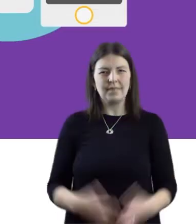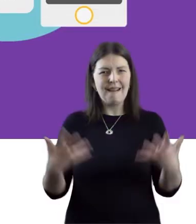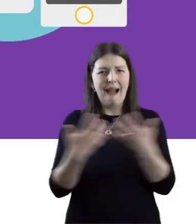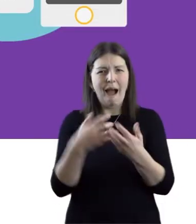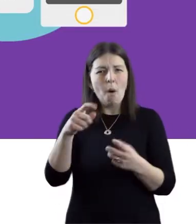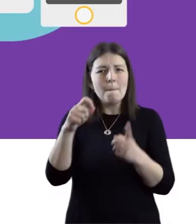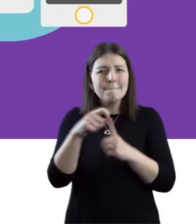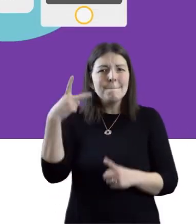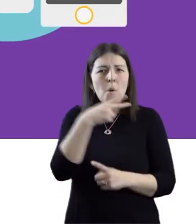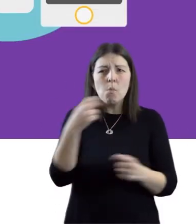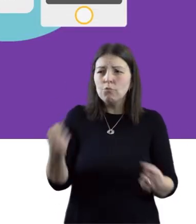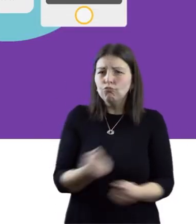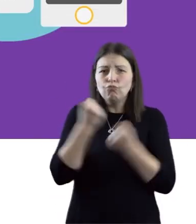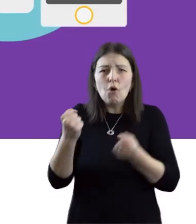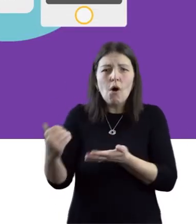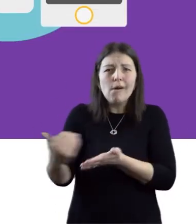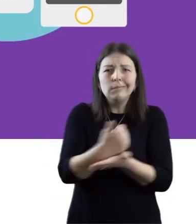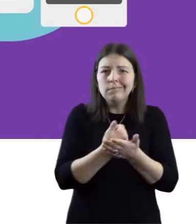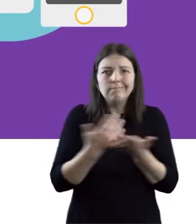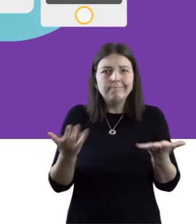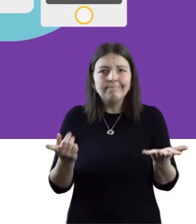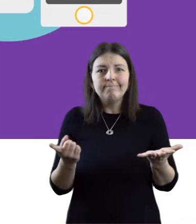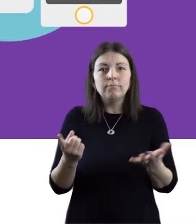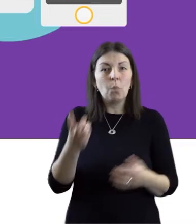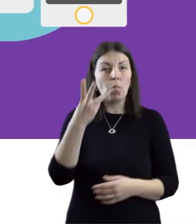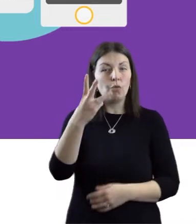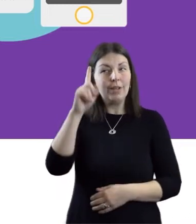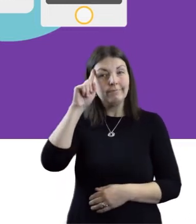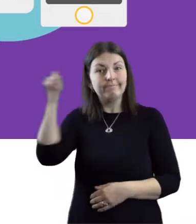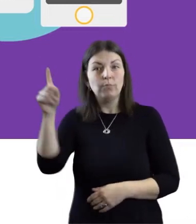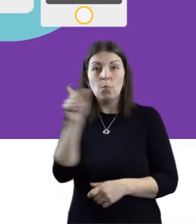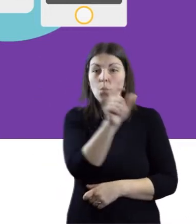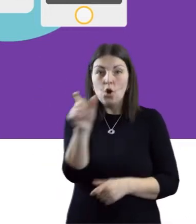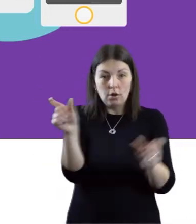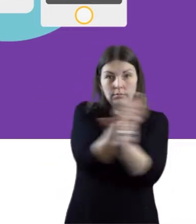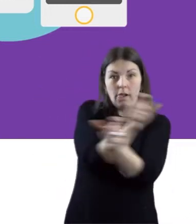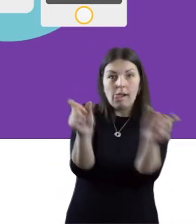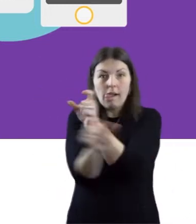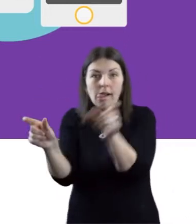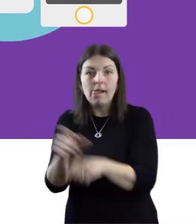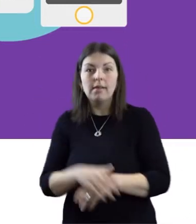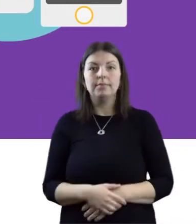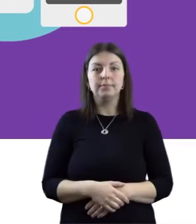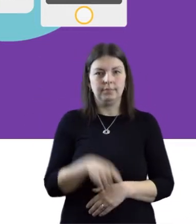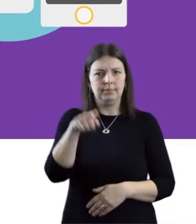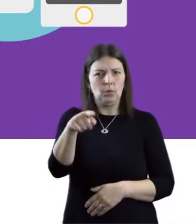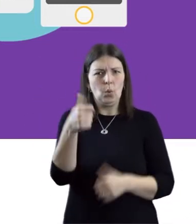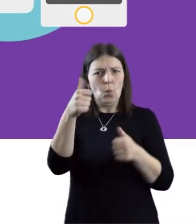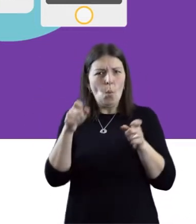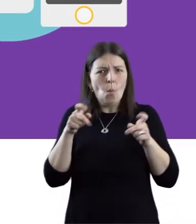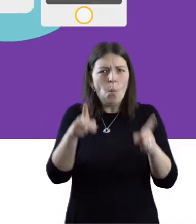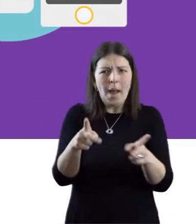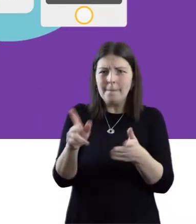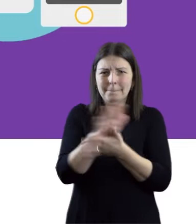Another way of protecting you and your child online is by having a strong, secure password. A great method of creating a secure password